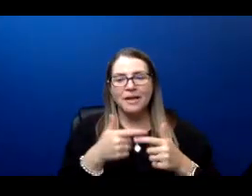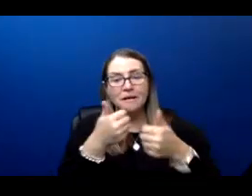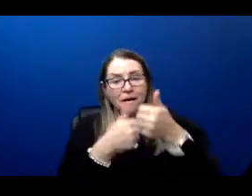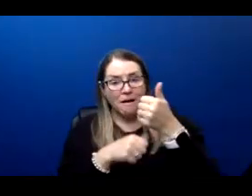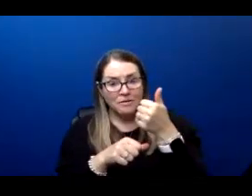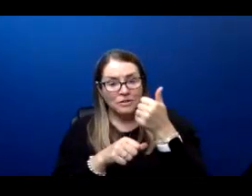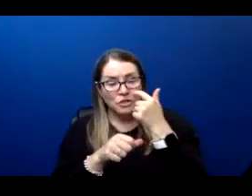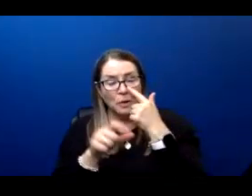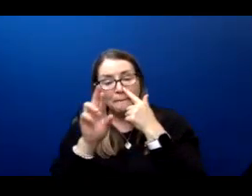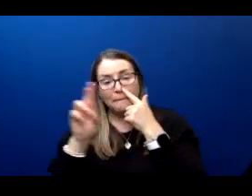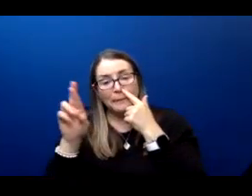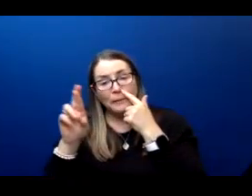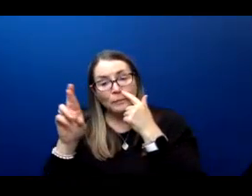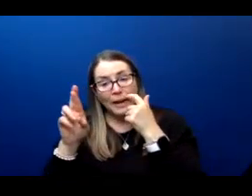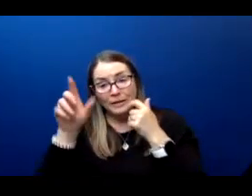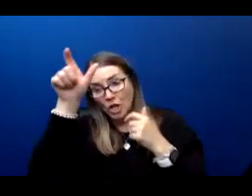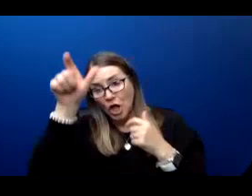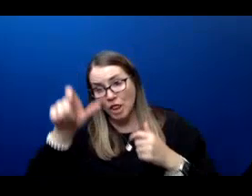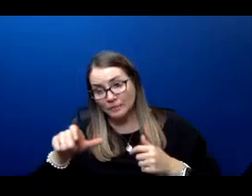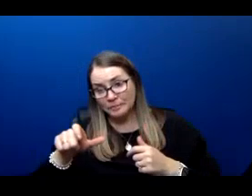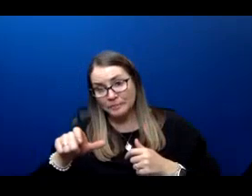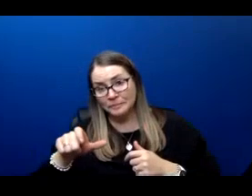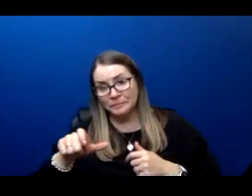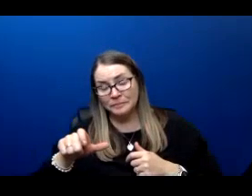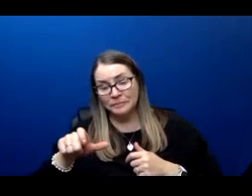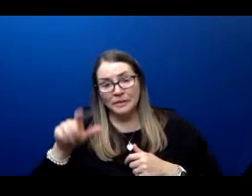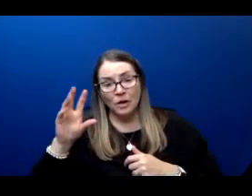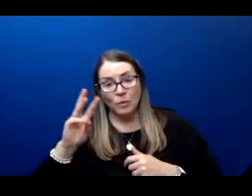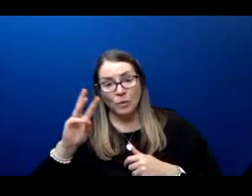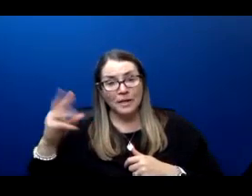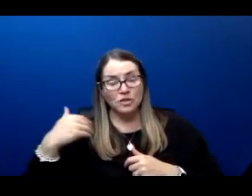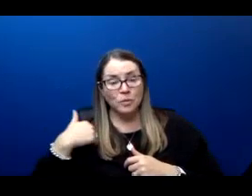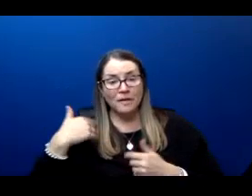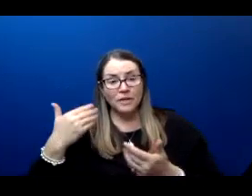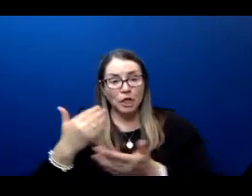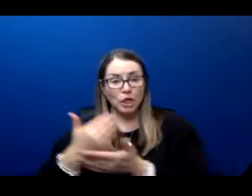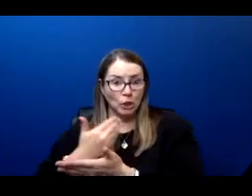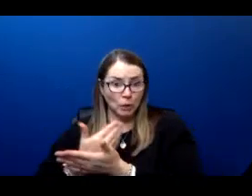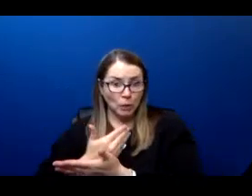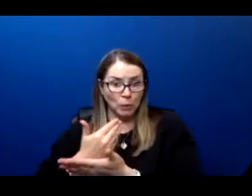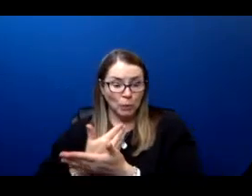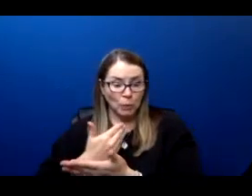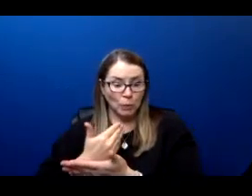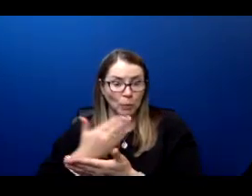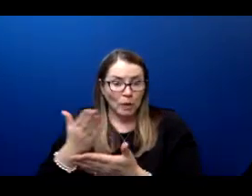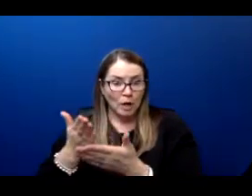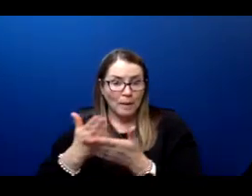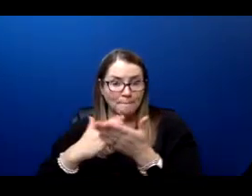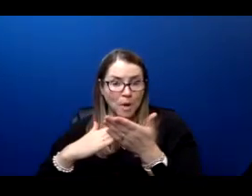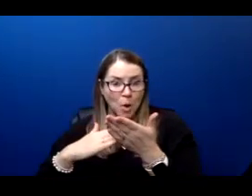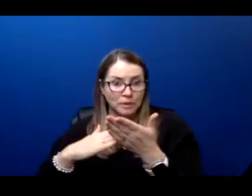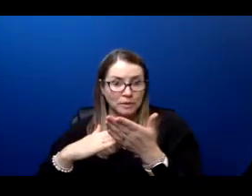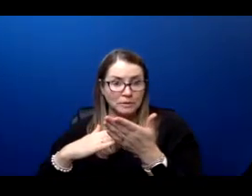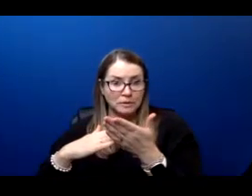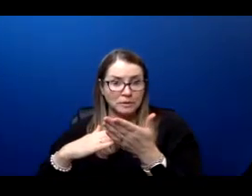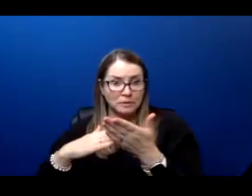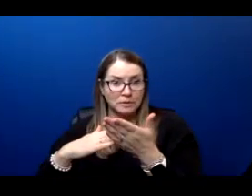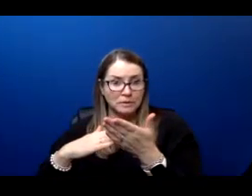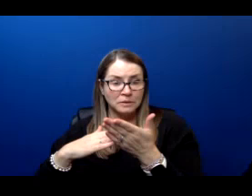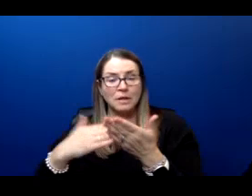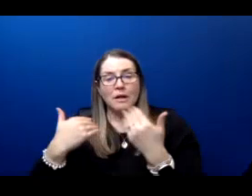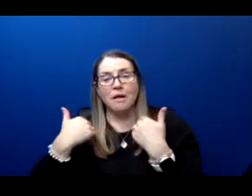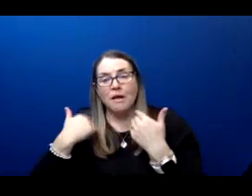in the right column or margin of our web page, we have a new component which basically houses